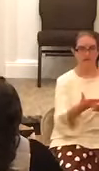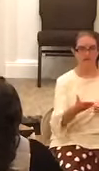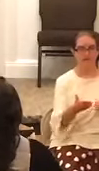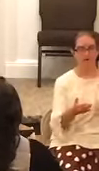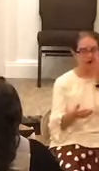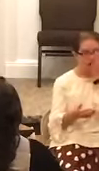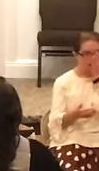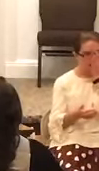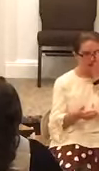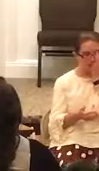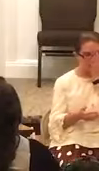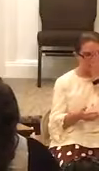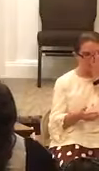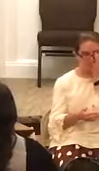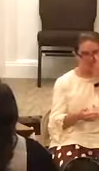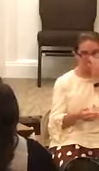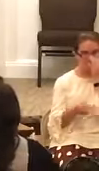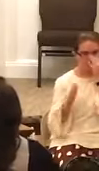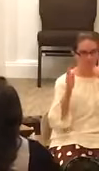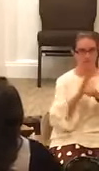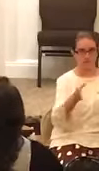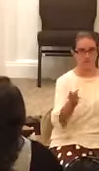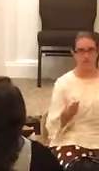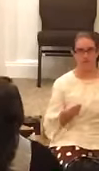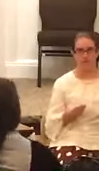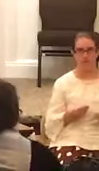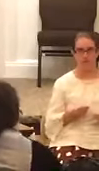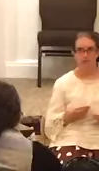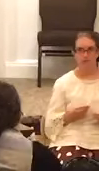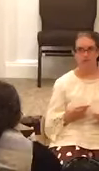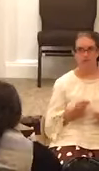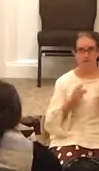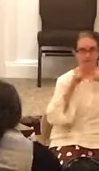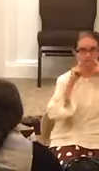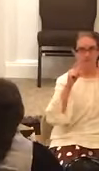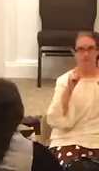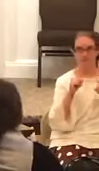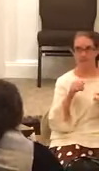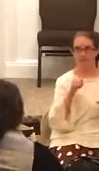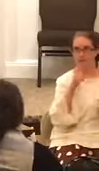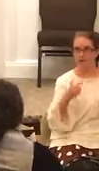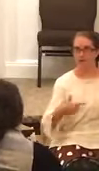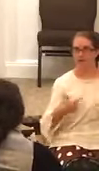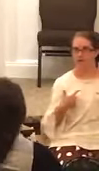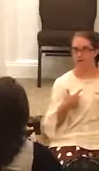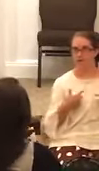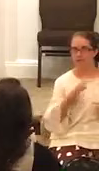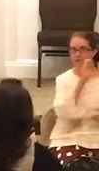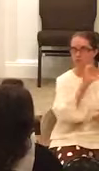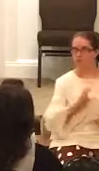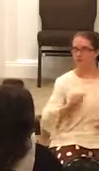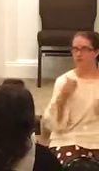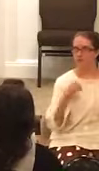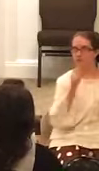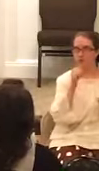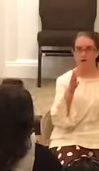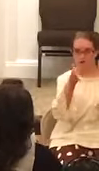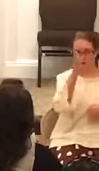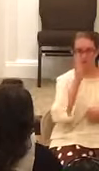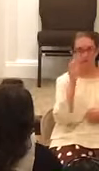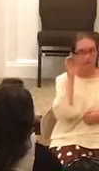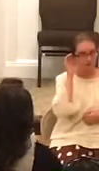wrought, but that we receive a full reward. Whosoever transgresseth and abideth not in the doctrine of Christ hath not God.